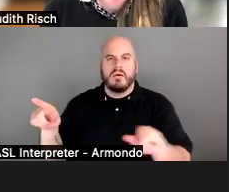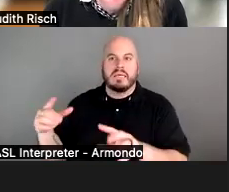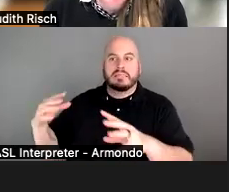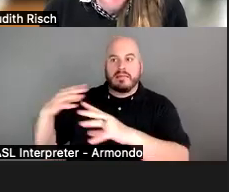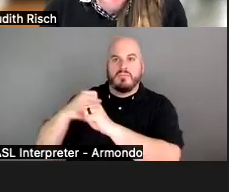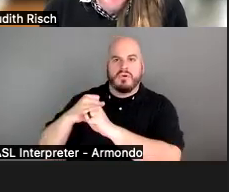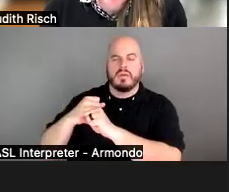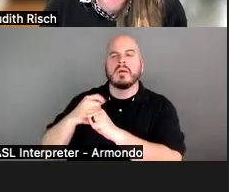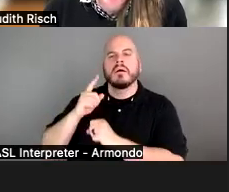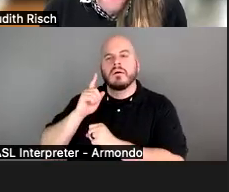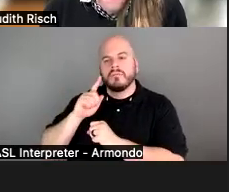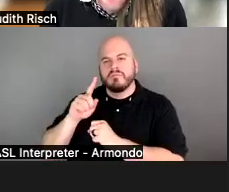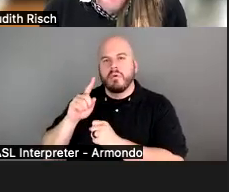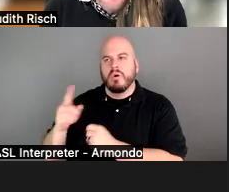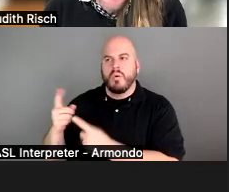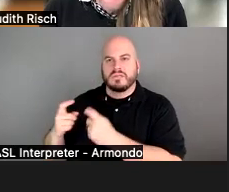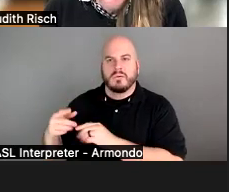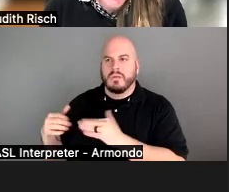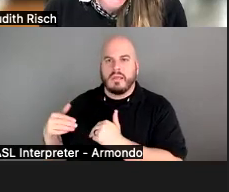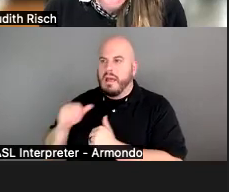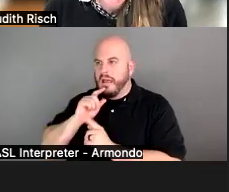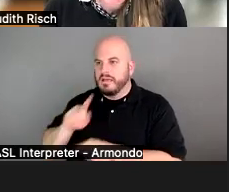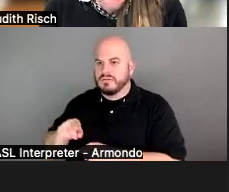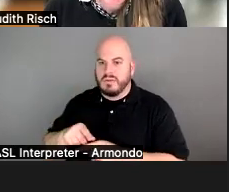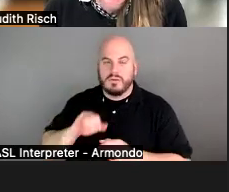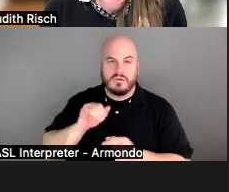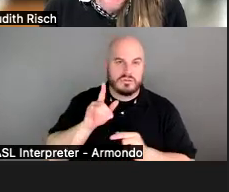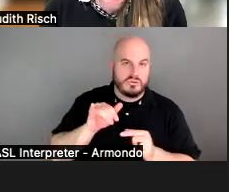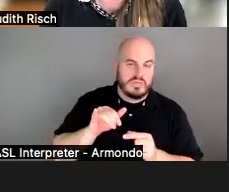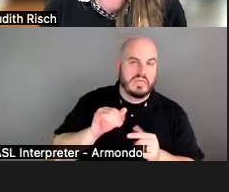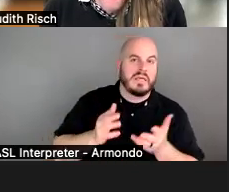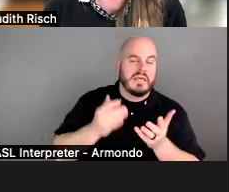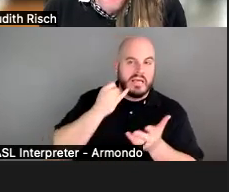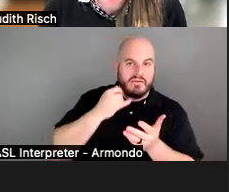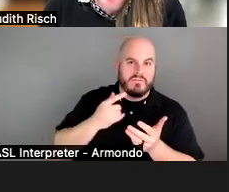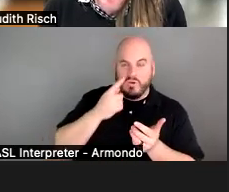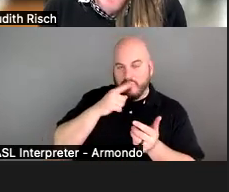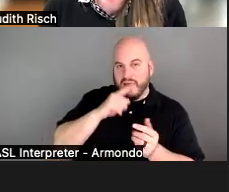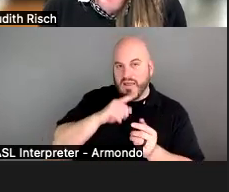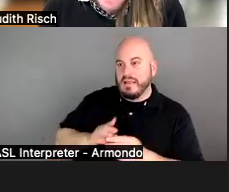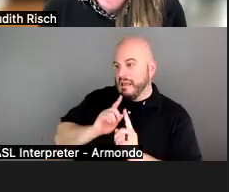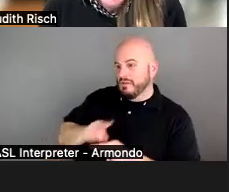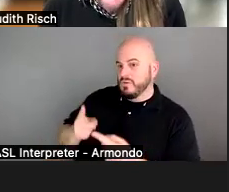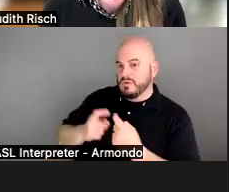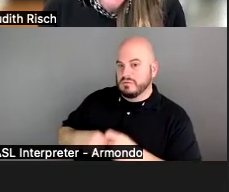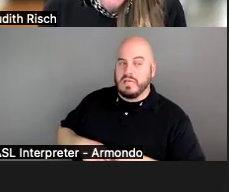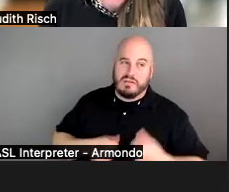for questions that maybe weren't answered. Judith, if you don't mind maybe addressing any questions that don't get finished answered. I'll